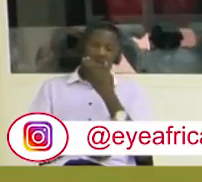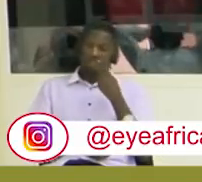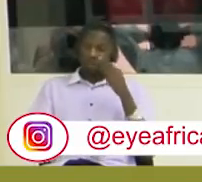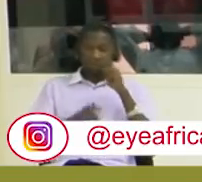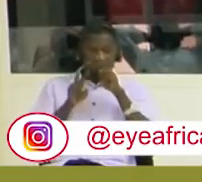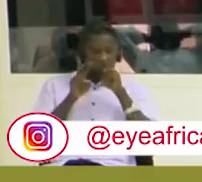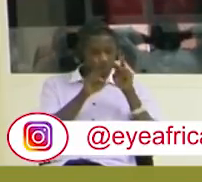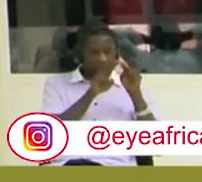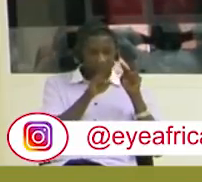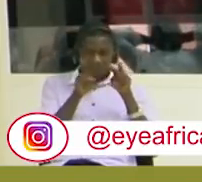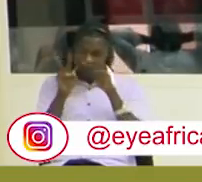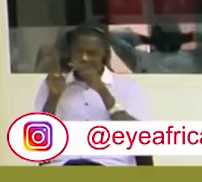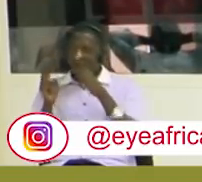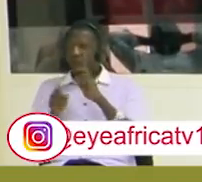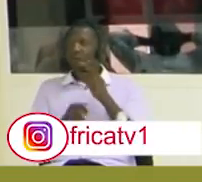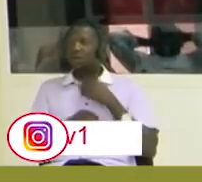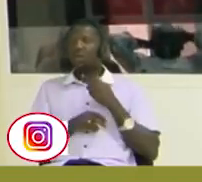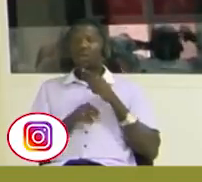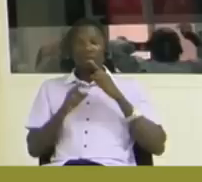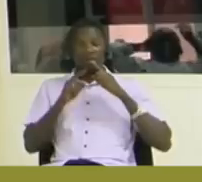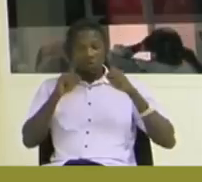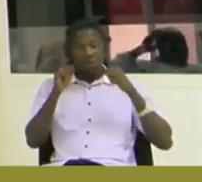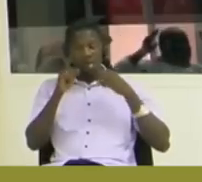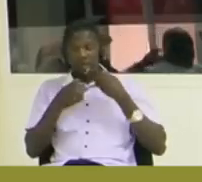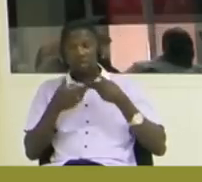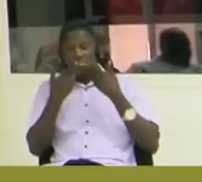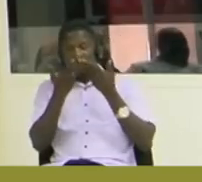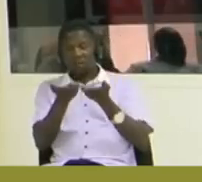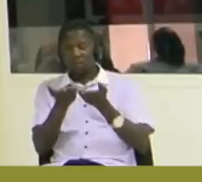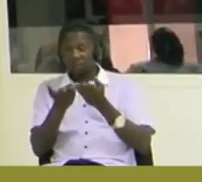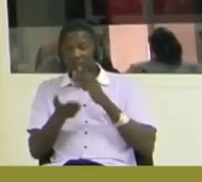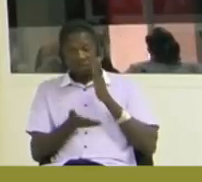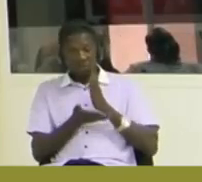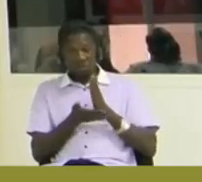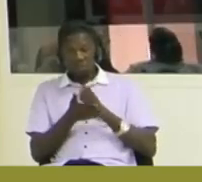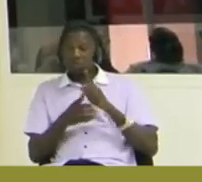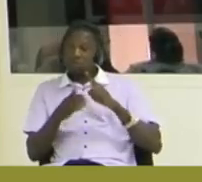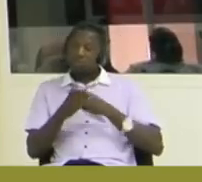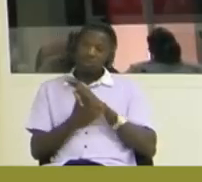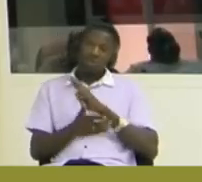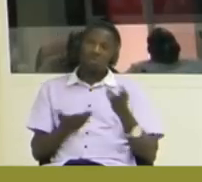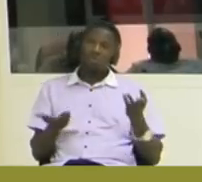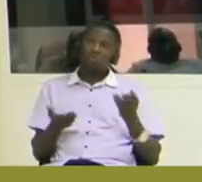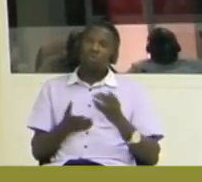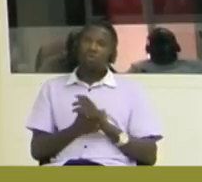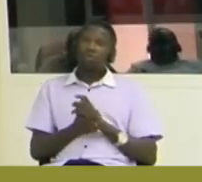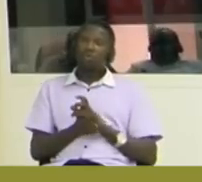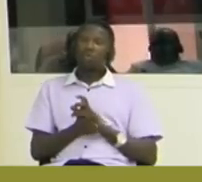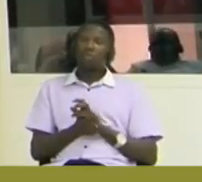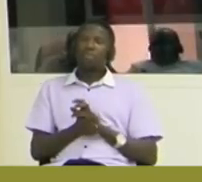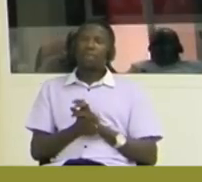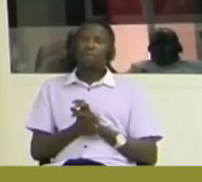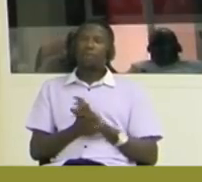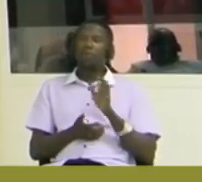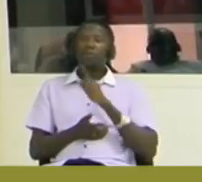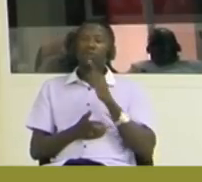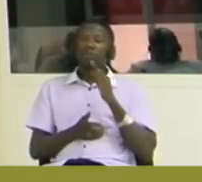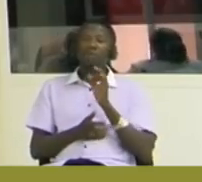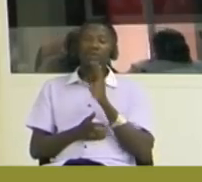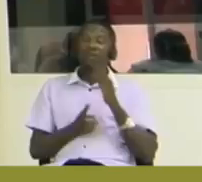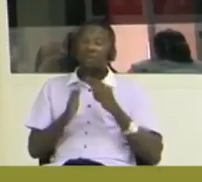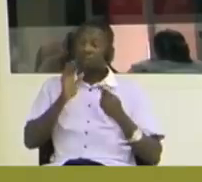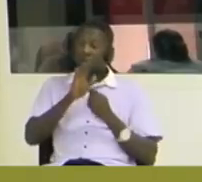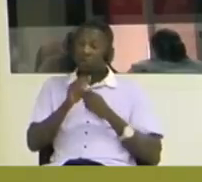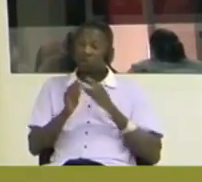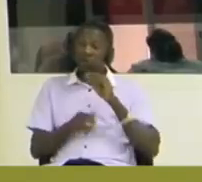whether the information that had been given was actually true. And it was so important to do